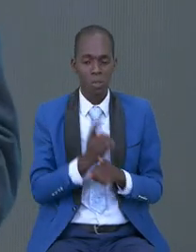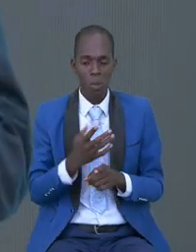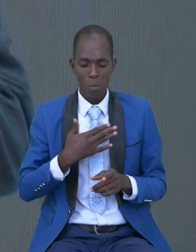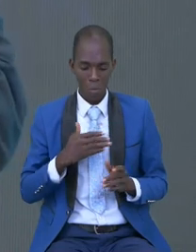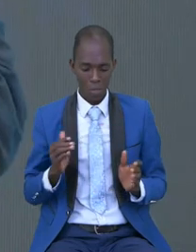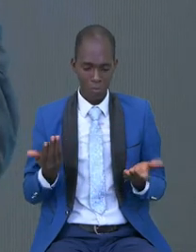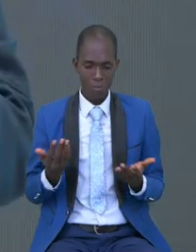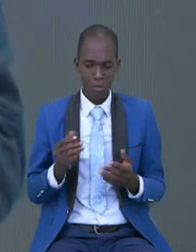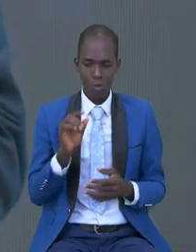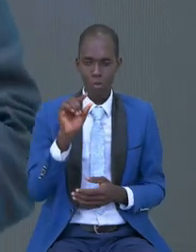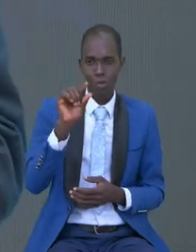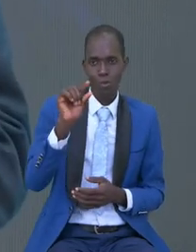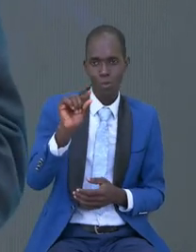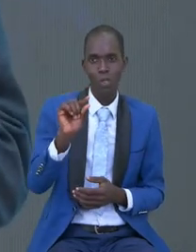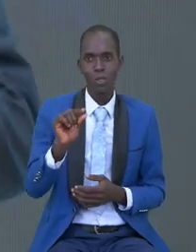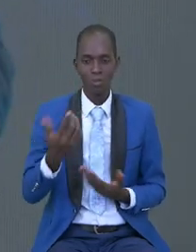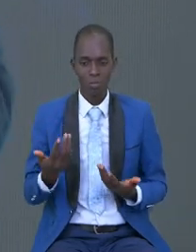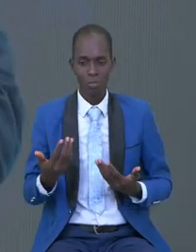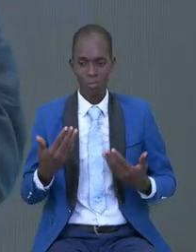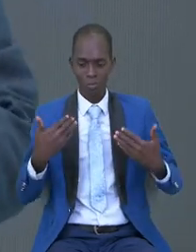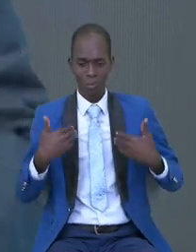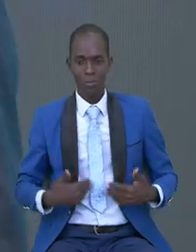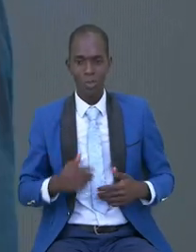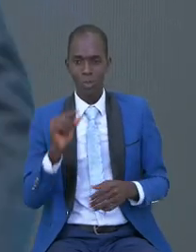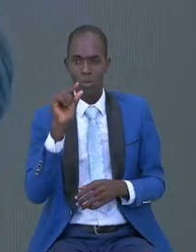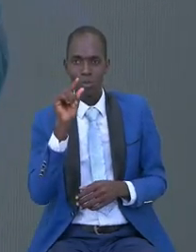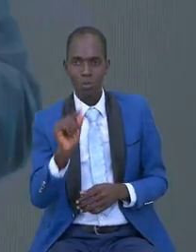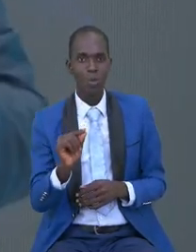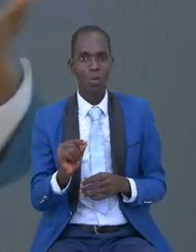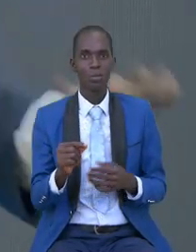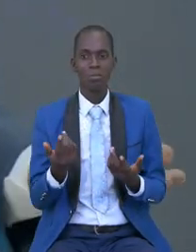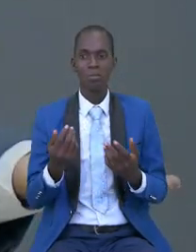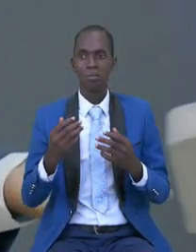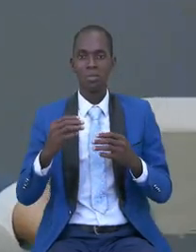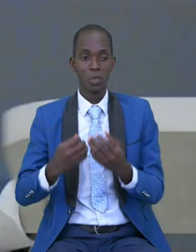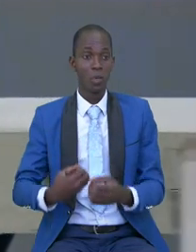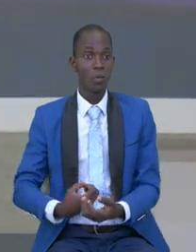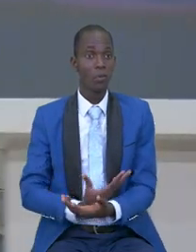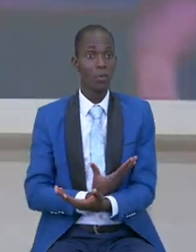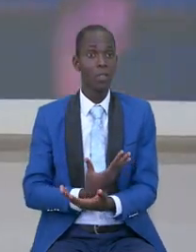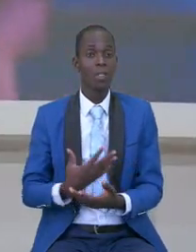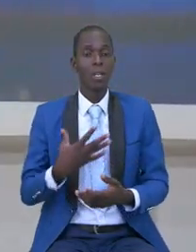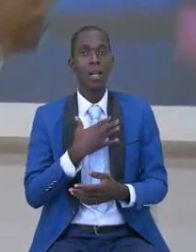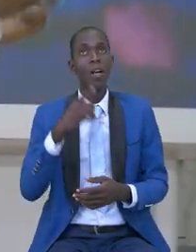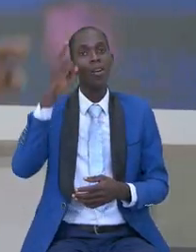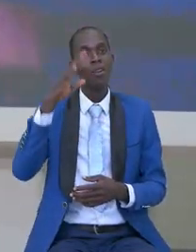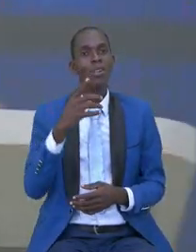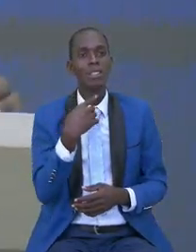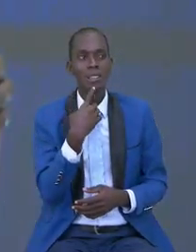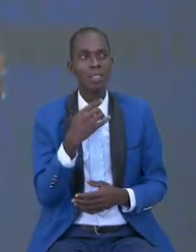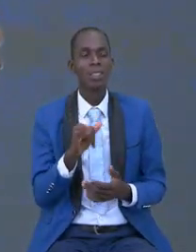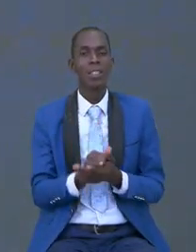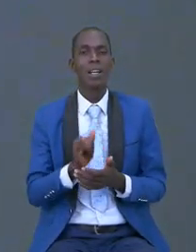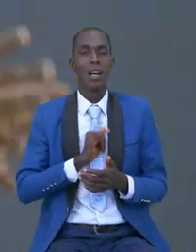stature and my little influence and my little community. And God said, I've chosen